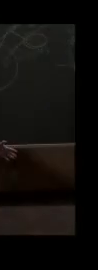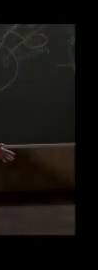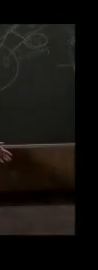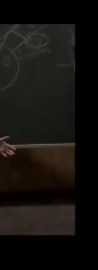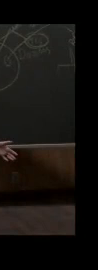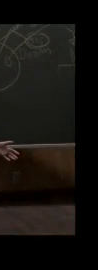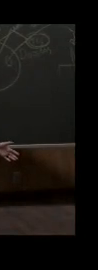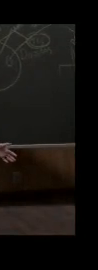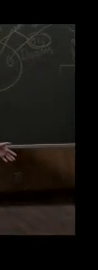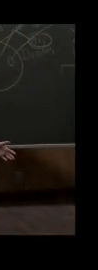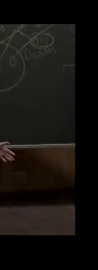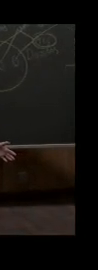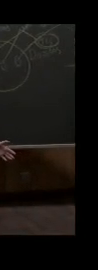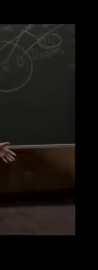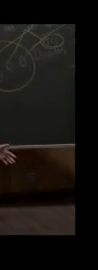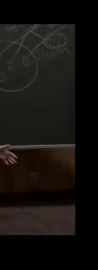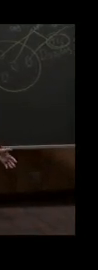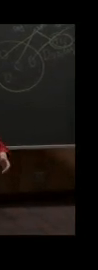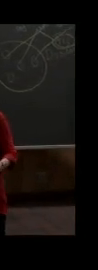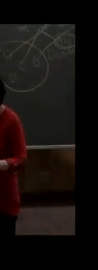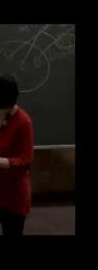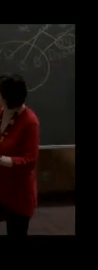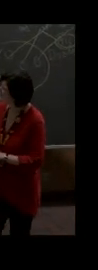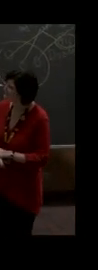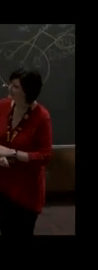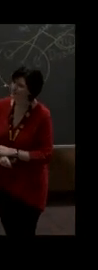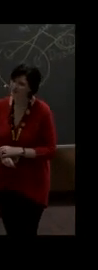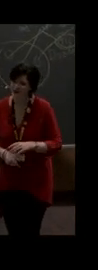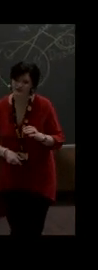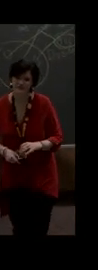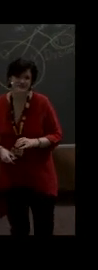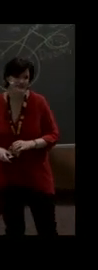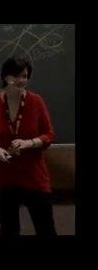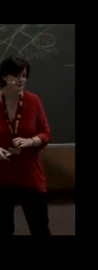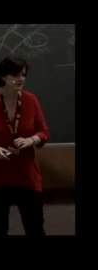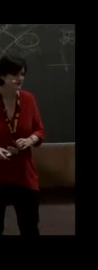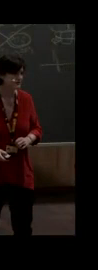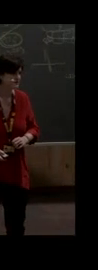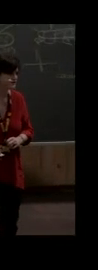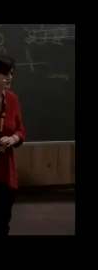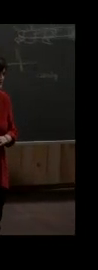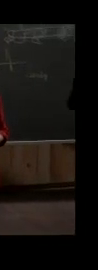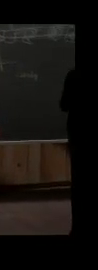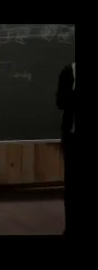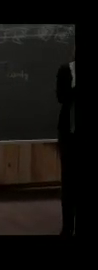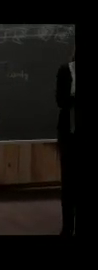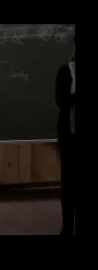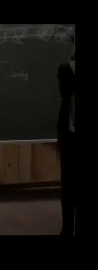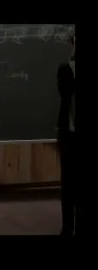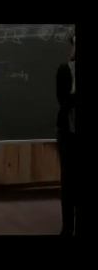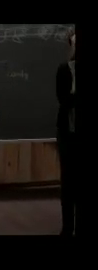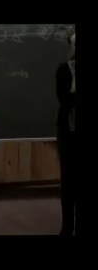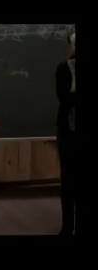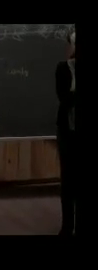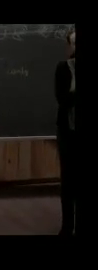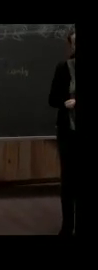world, just if you were in any doubt about that. We are truly international. We cover 220 countries